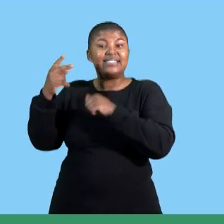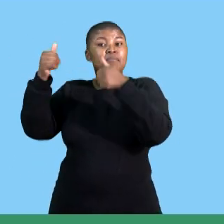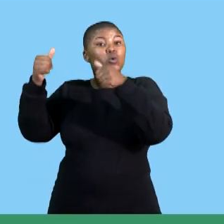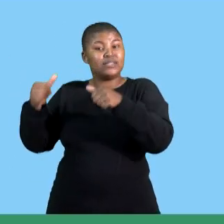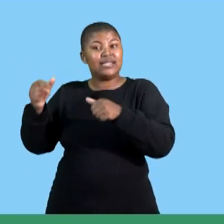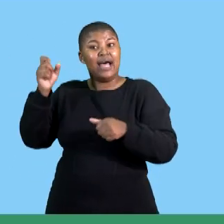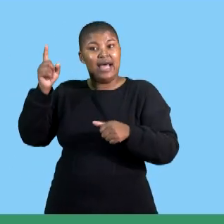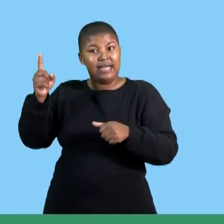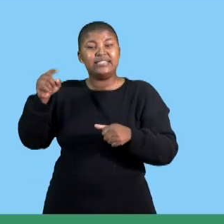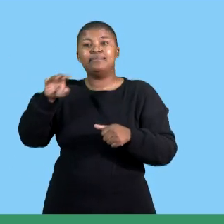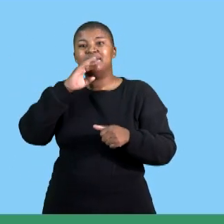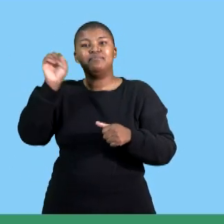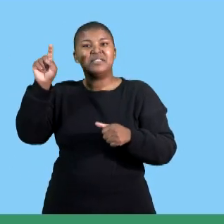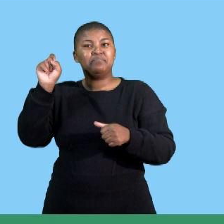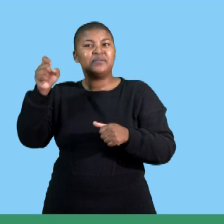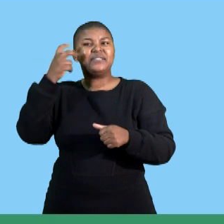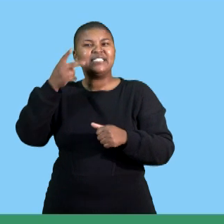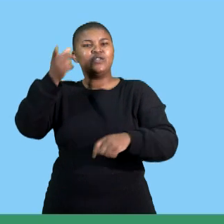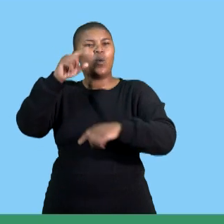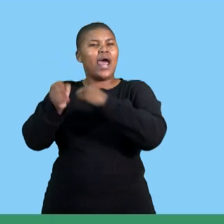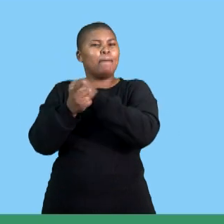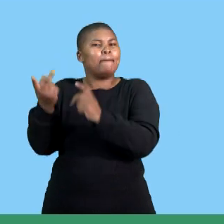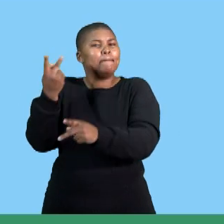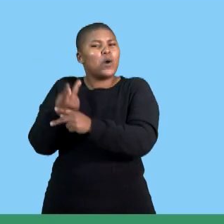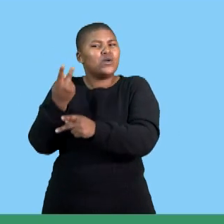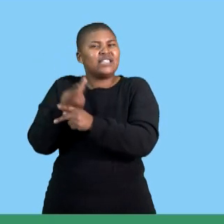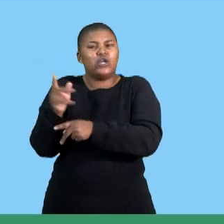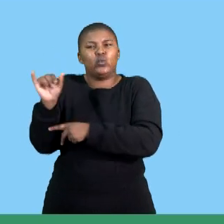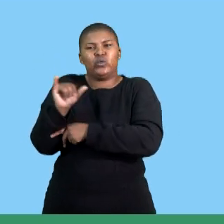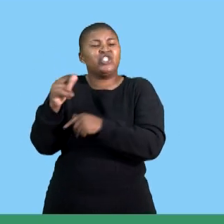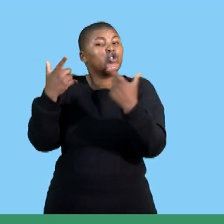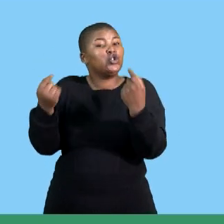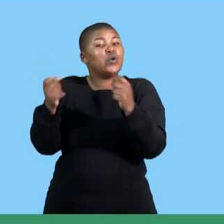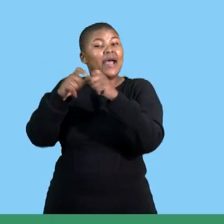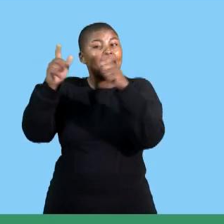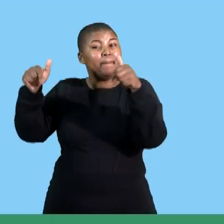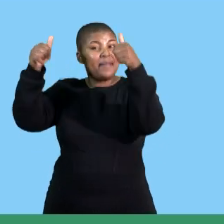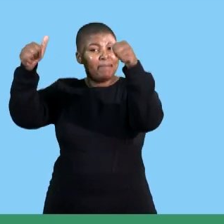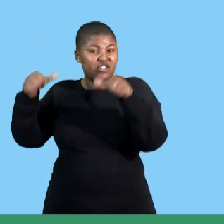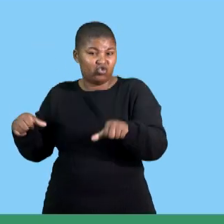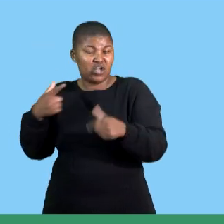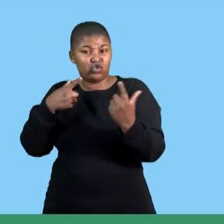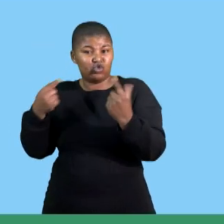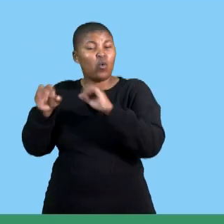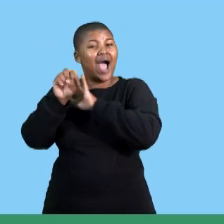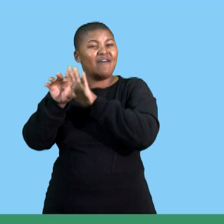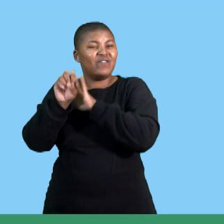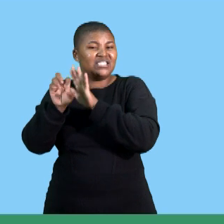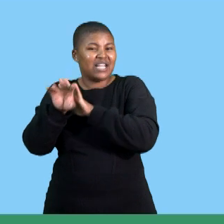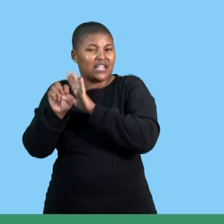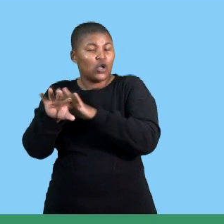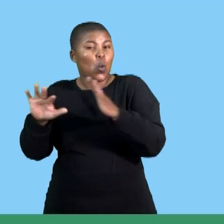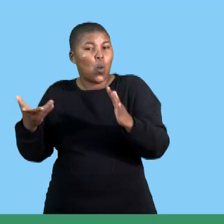are posters whereby they promote a certain product. It's done on a large sheet or on a cardboard,